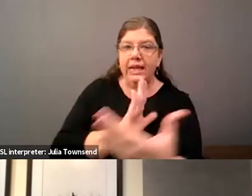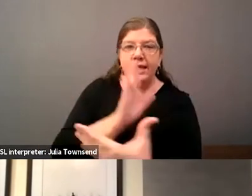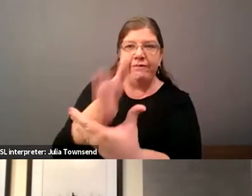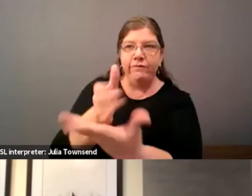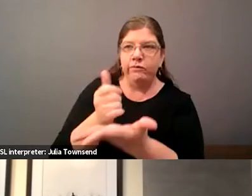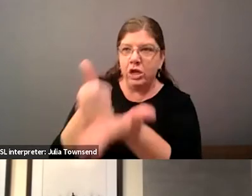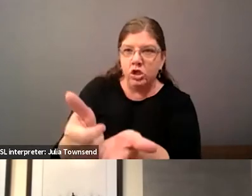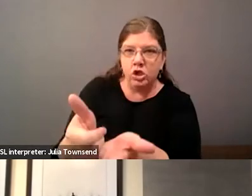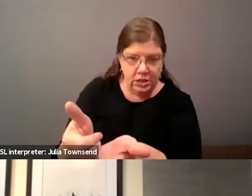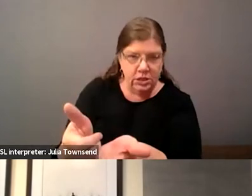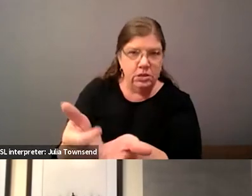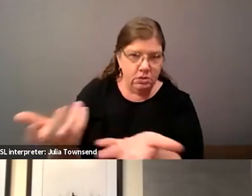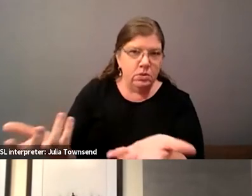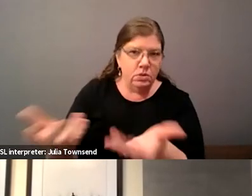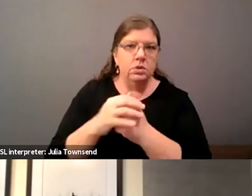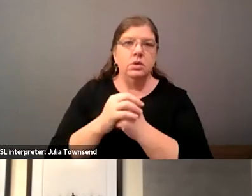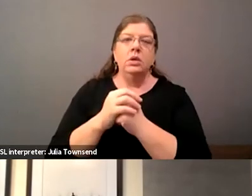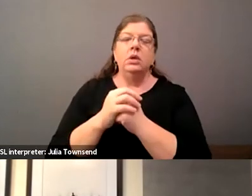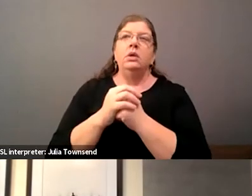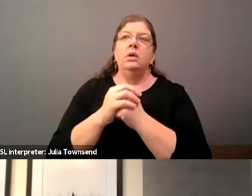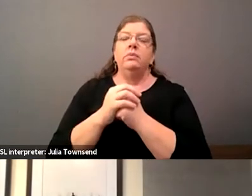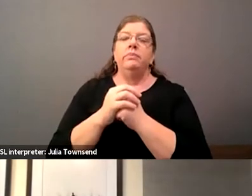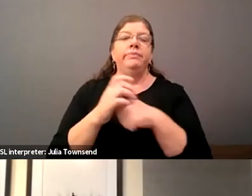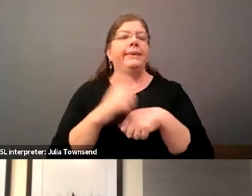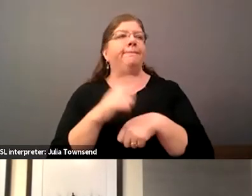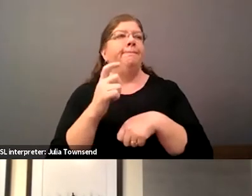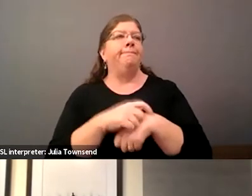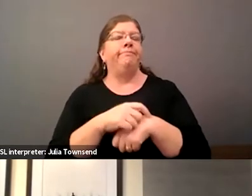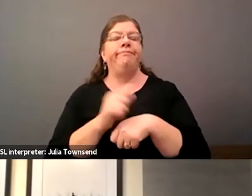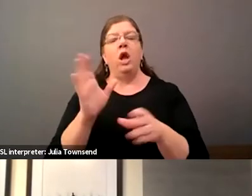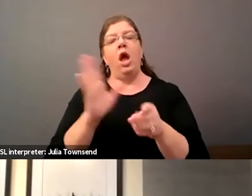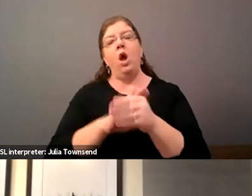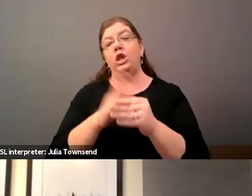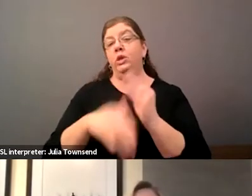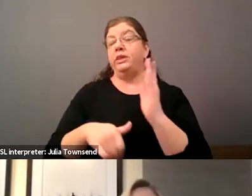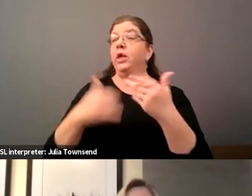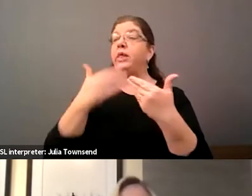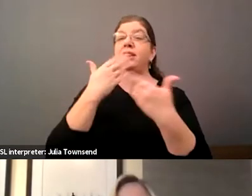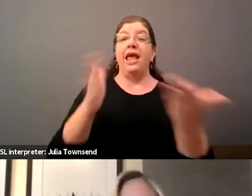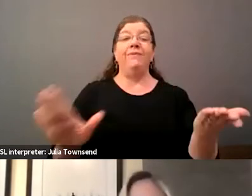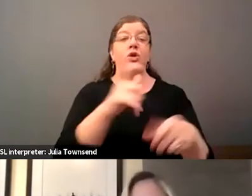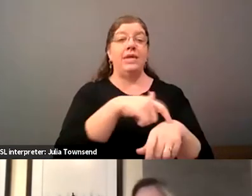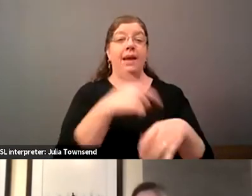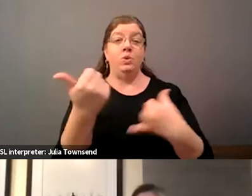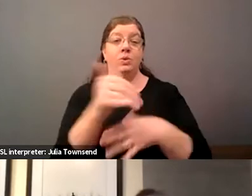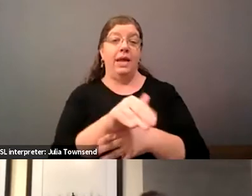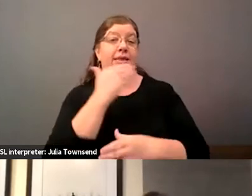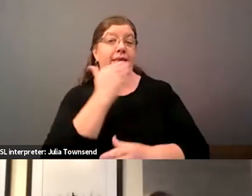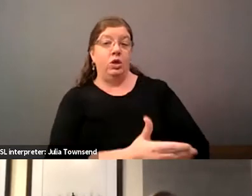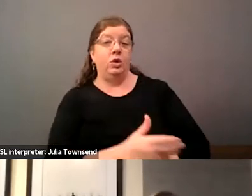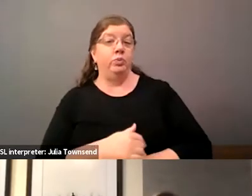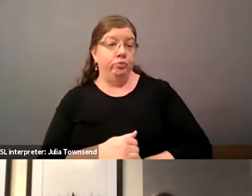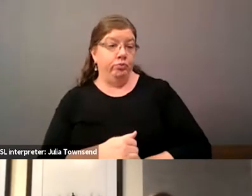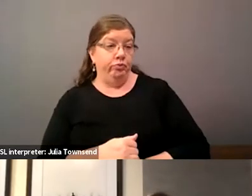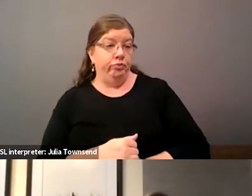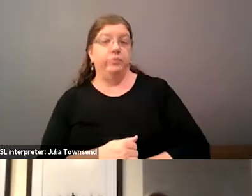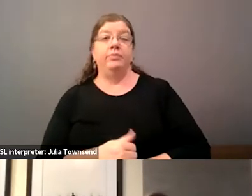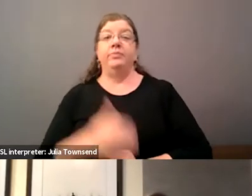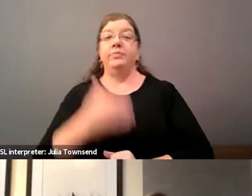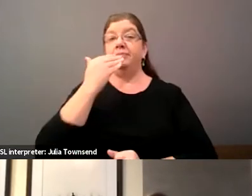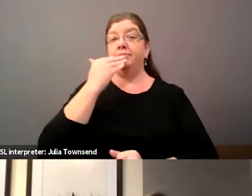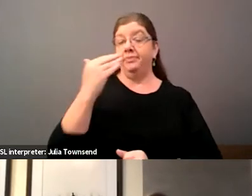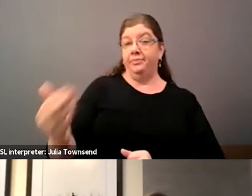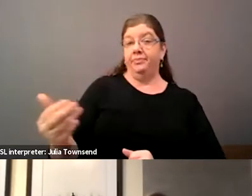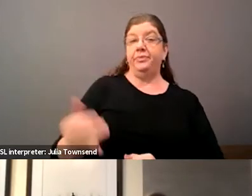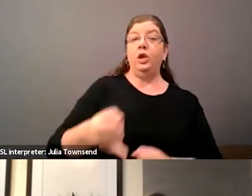etc and um yeah i'll just conclude there thank you for your time tonight thank you